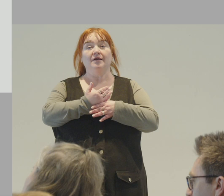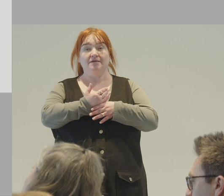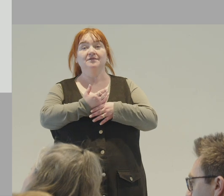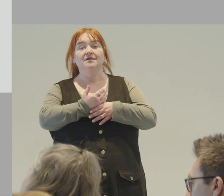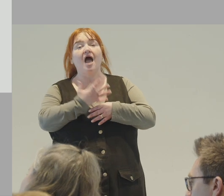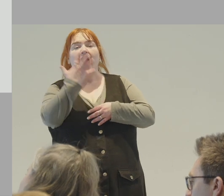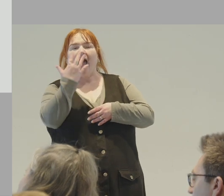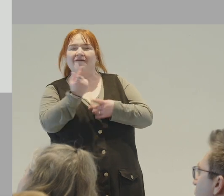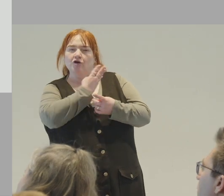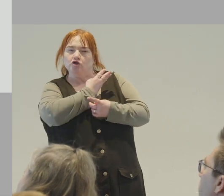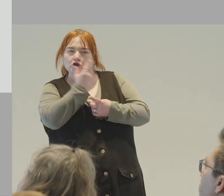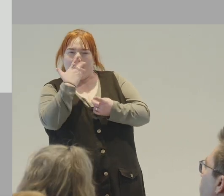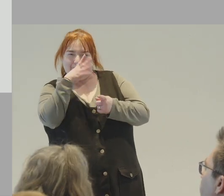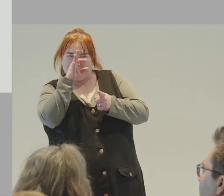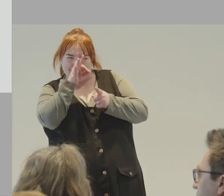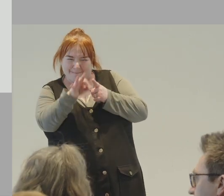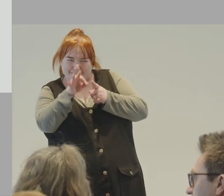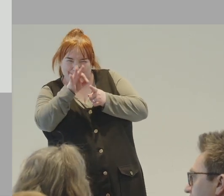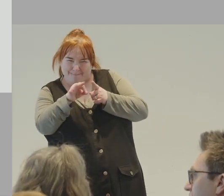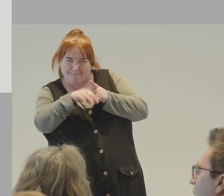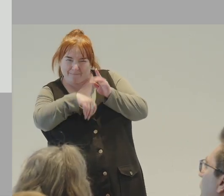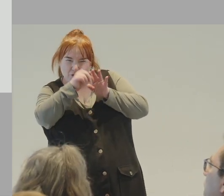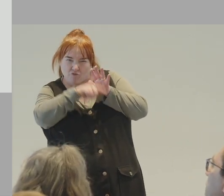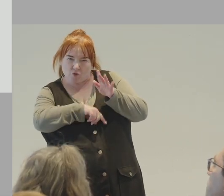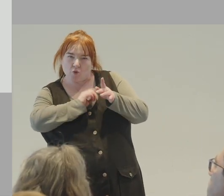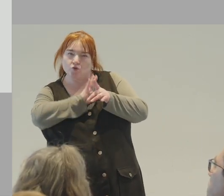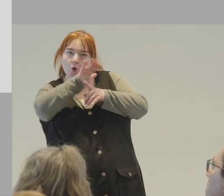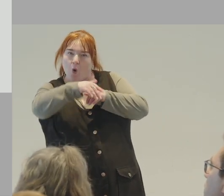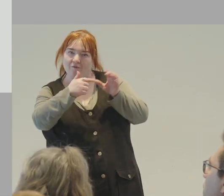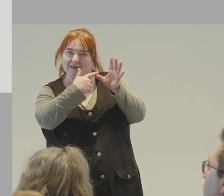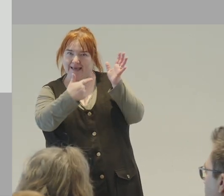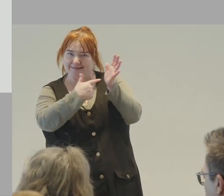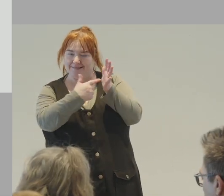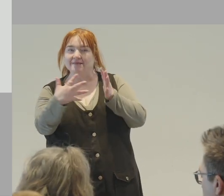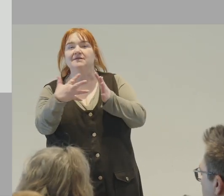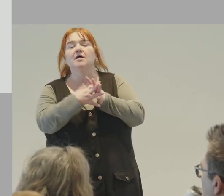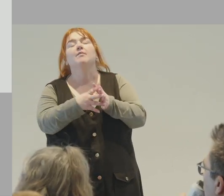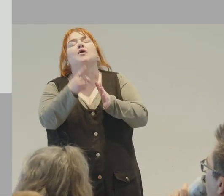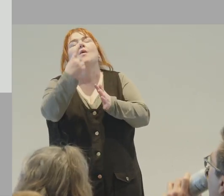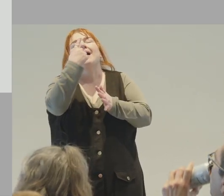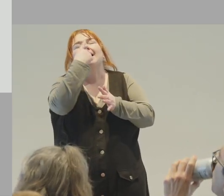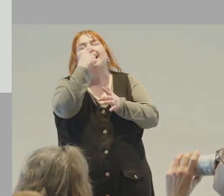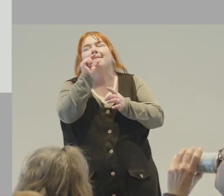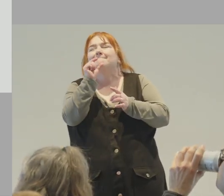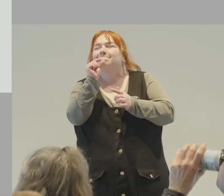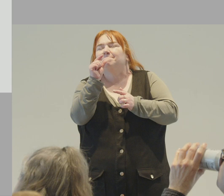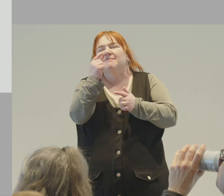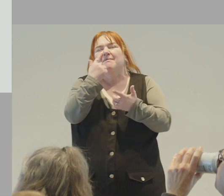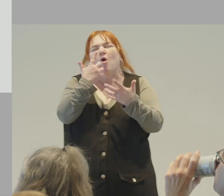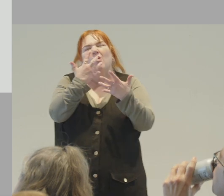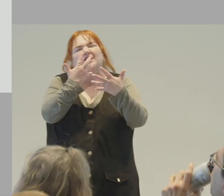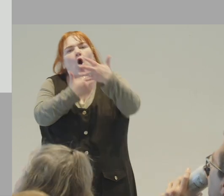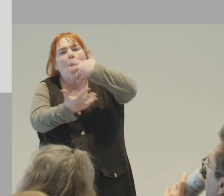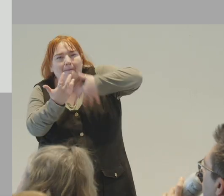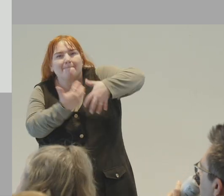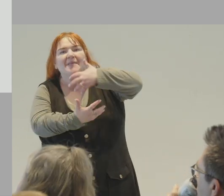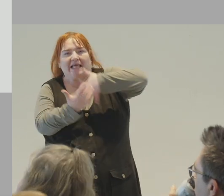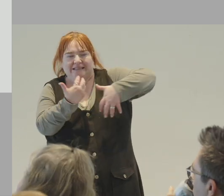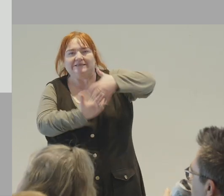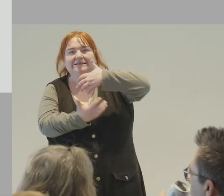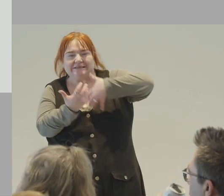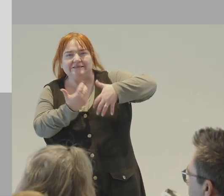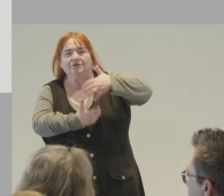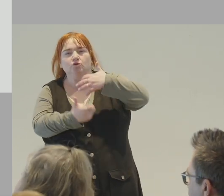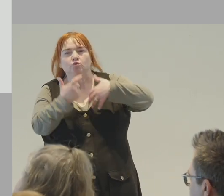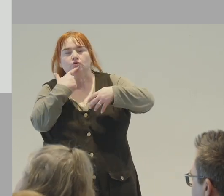some specific rules around access to work, and it is a little bit harder, maybe harder is the wrong word, a little bit more complicated to get